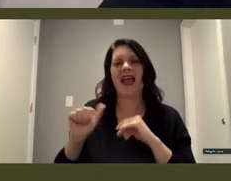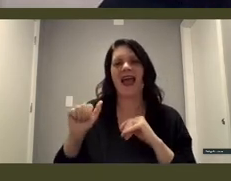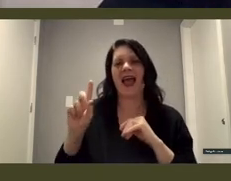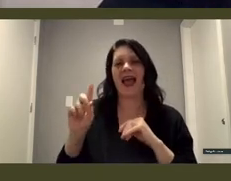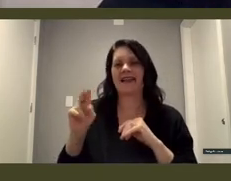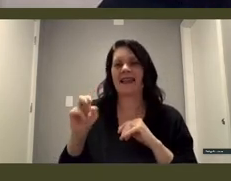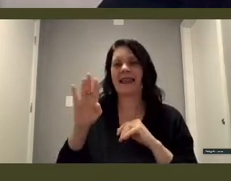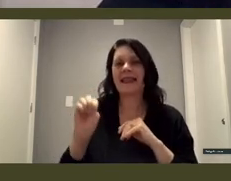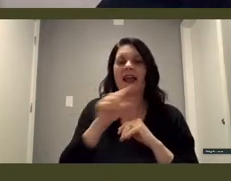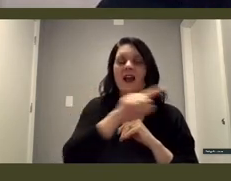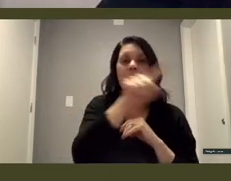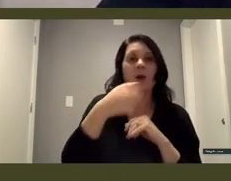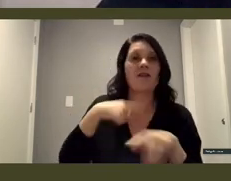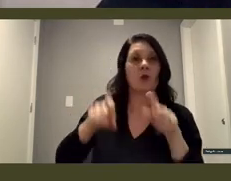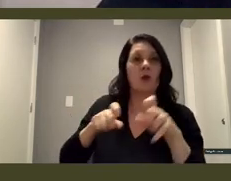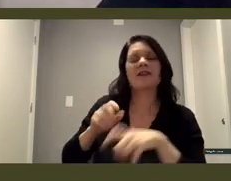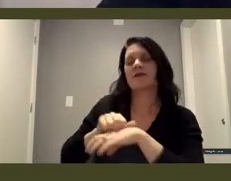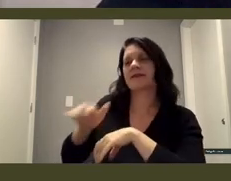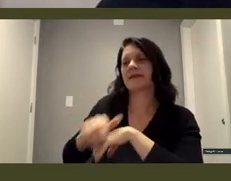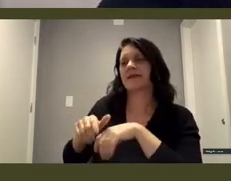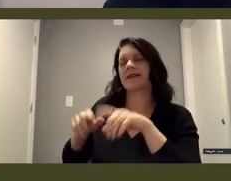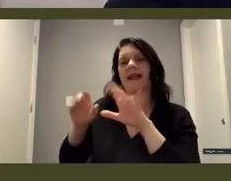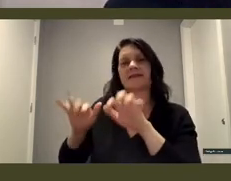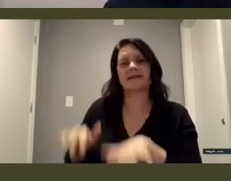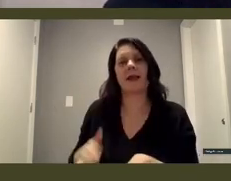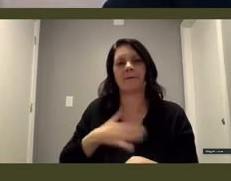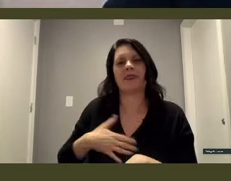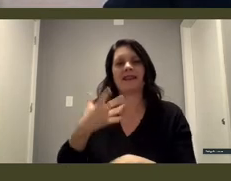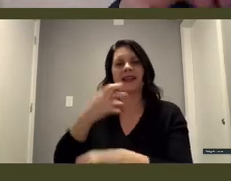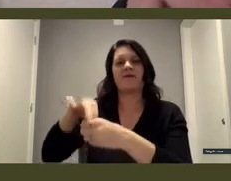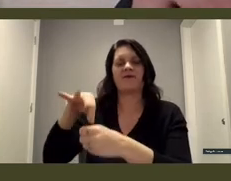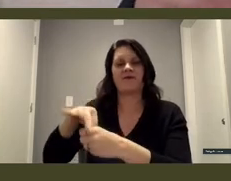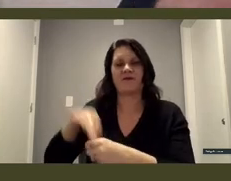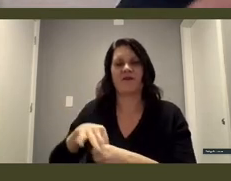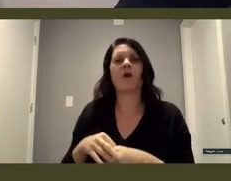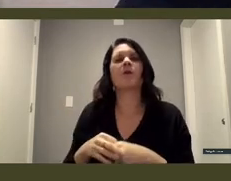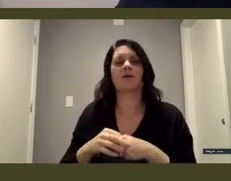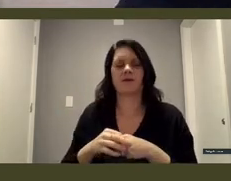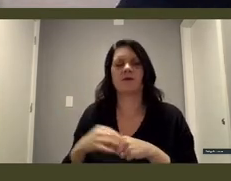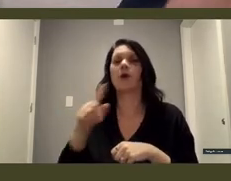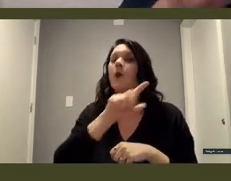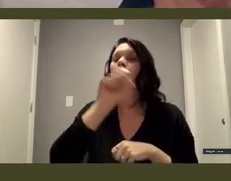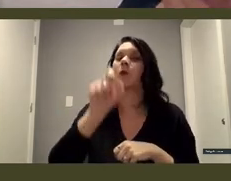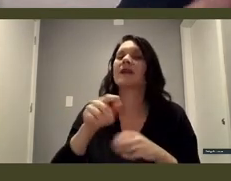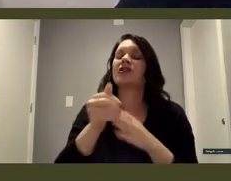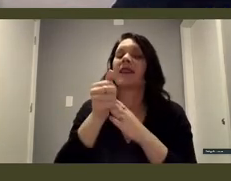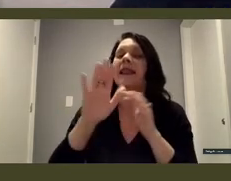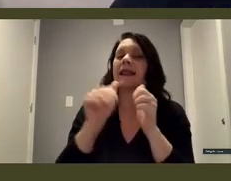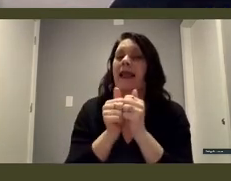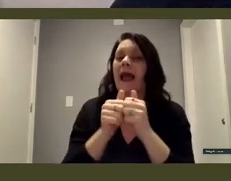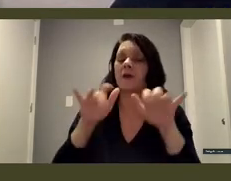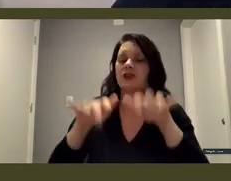do send them in and vote on them. You can get to the question, to the place where you can send in questions